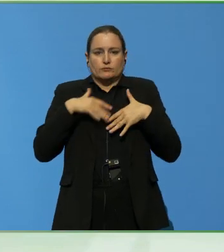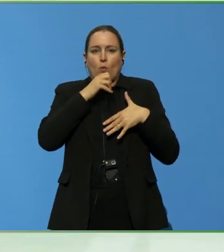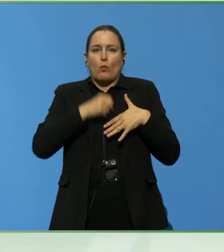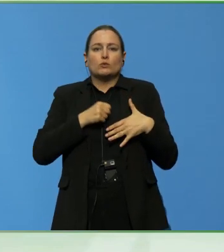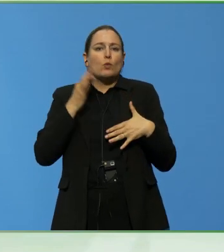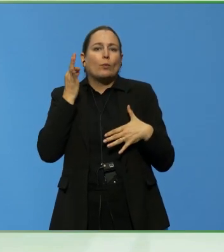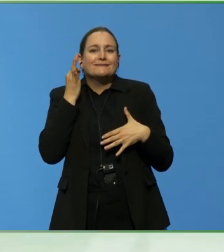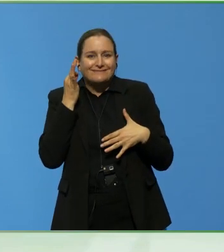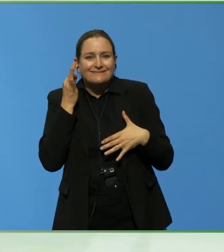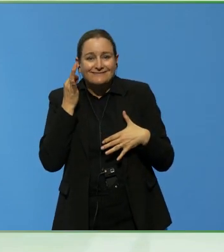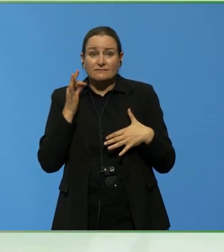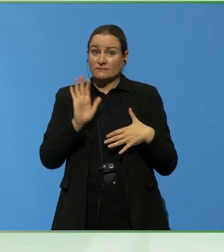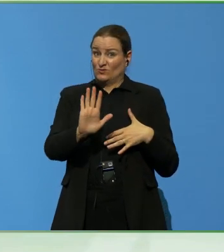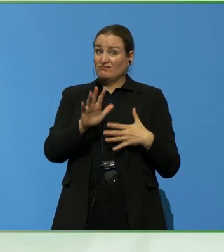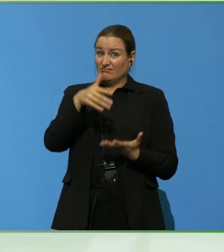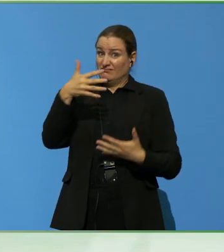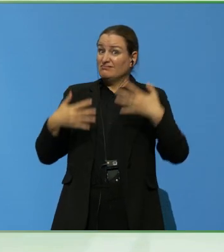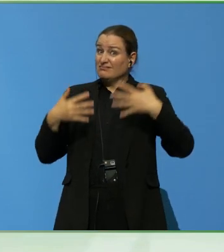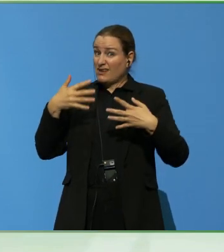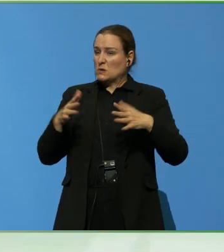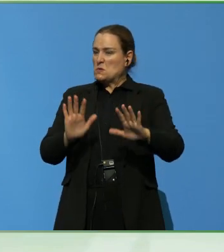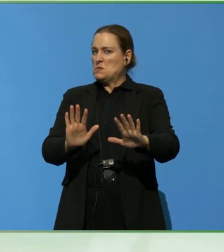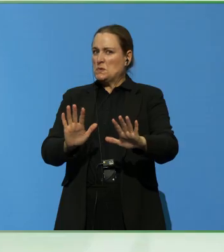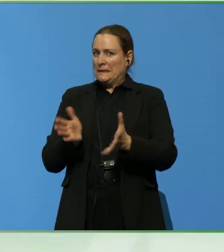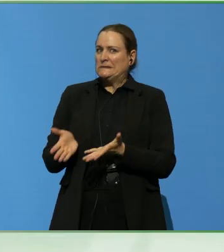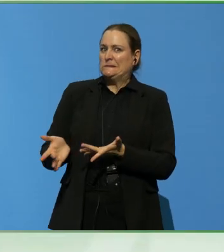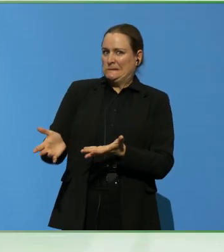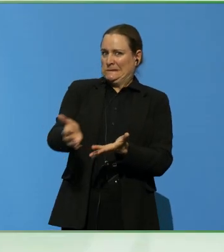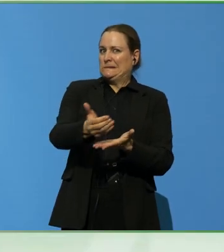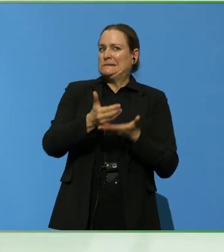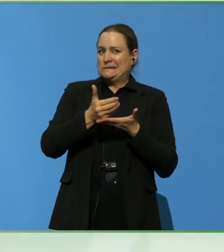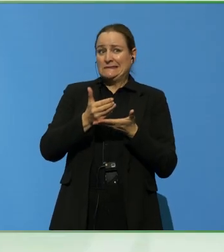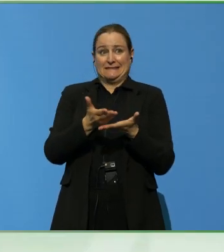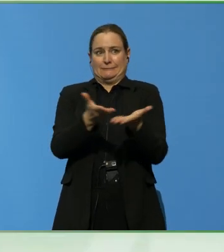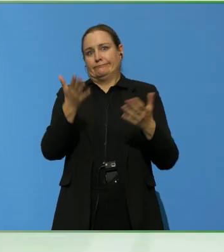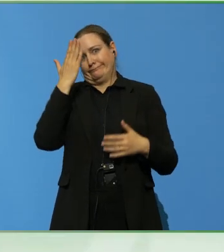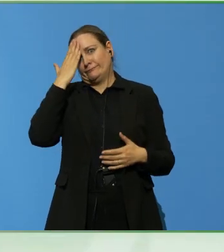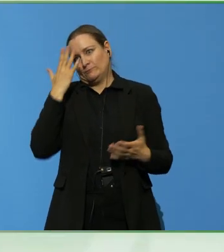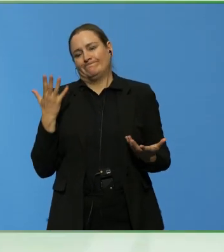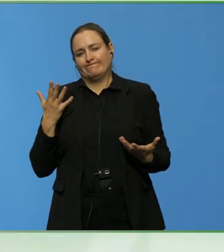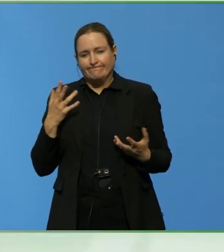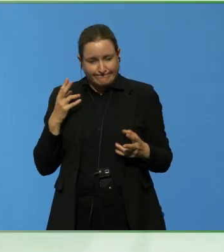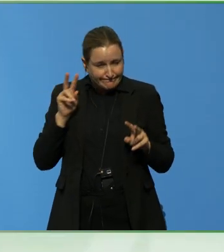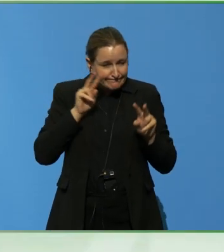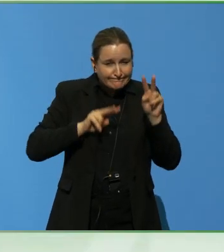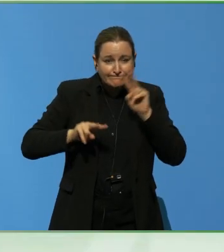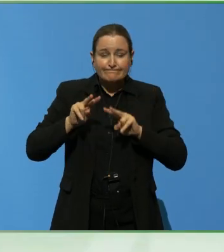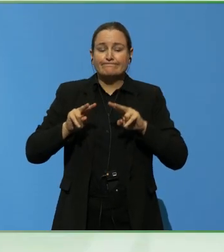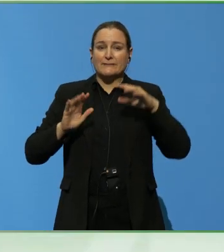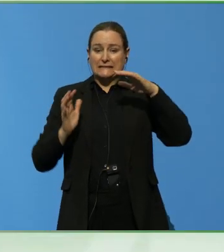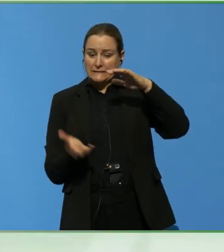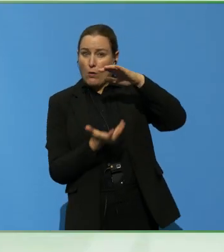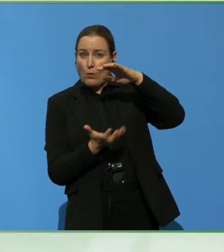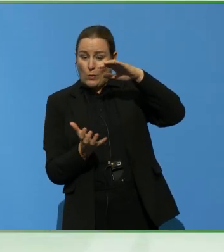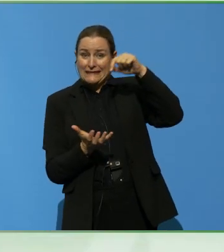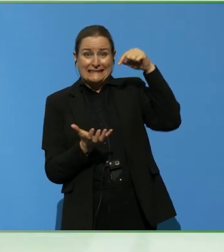to collect the data because obviously data is a real gap for all the global south, that countries